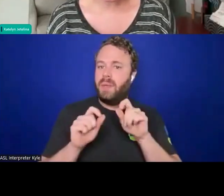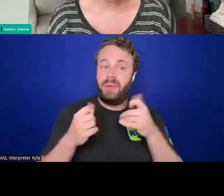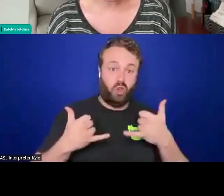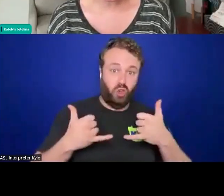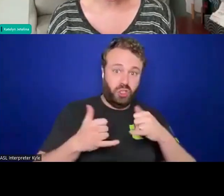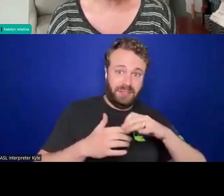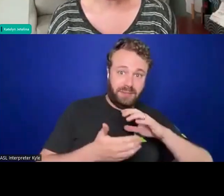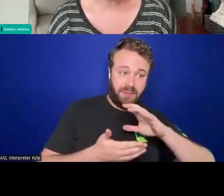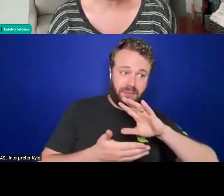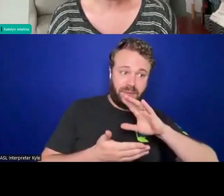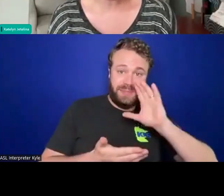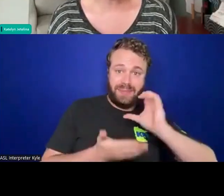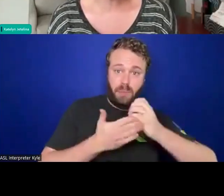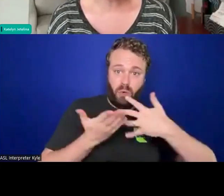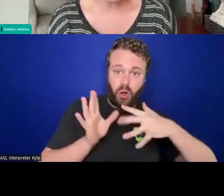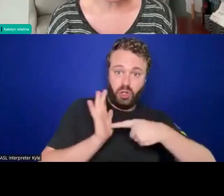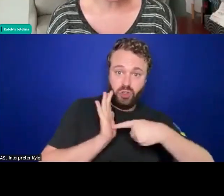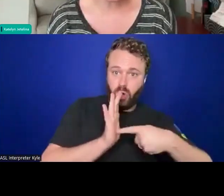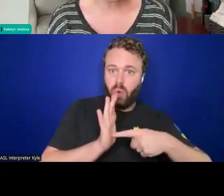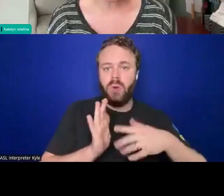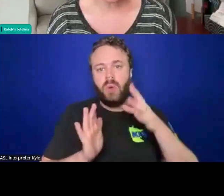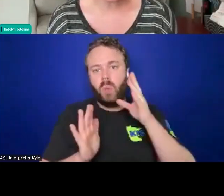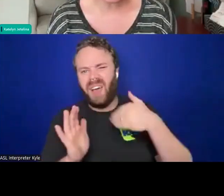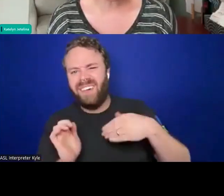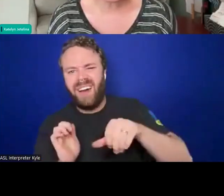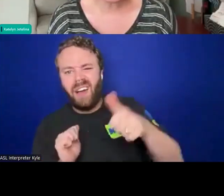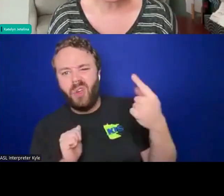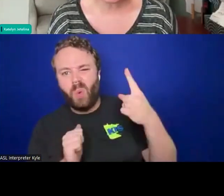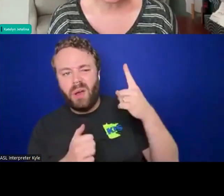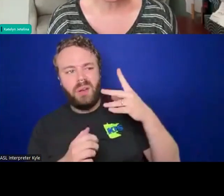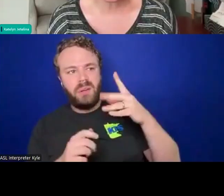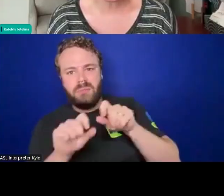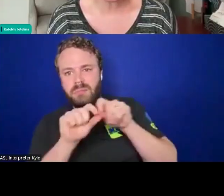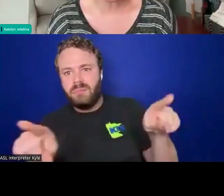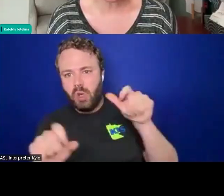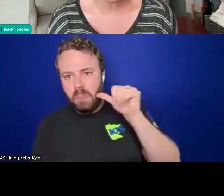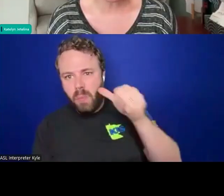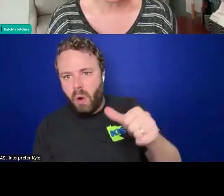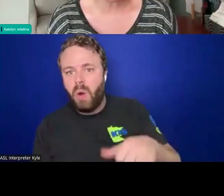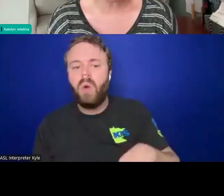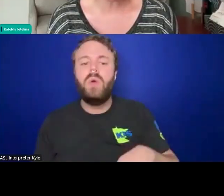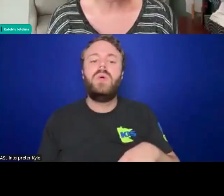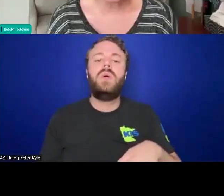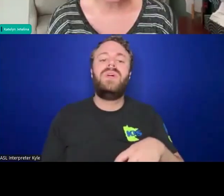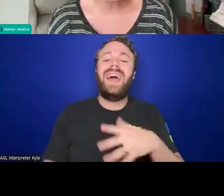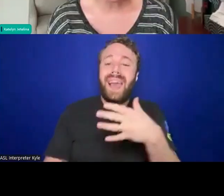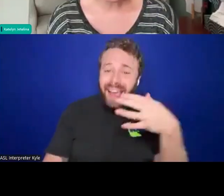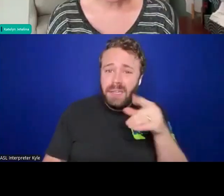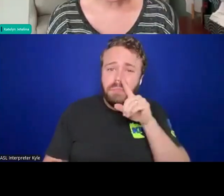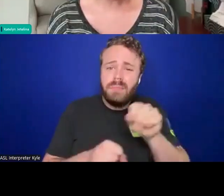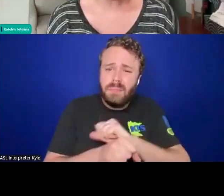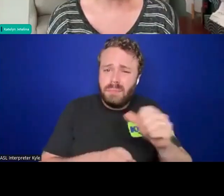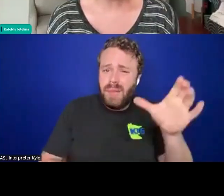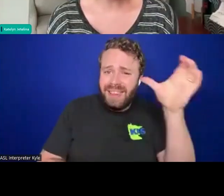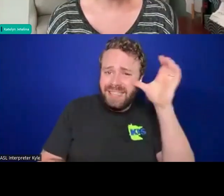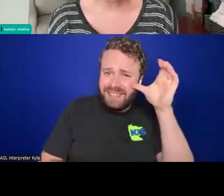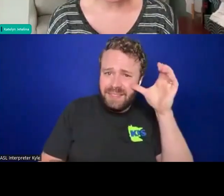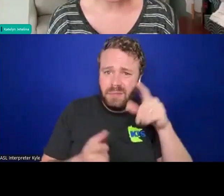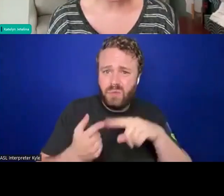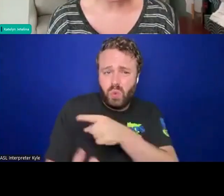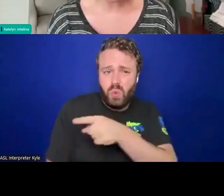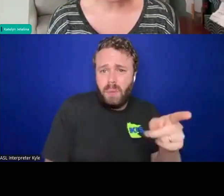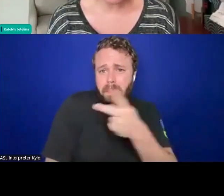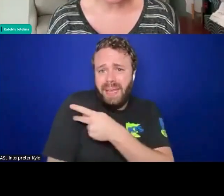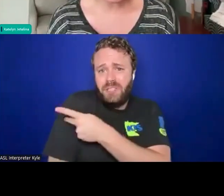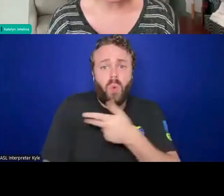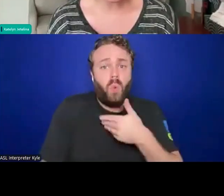to communicate, as well as give people actions and listen to concerns from a place of empathy on whatever side of the